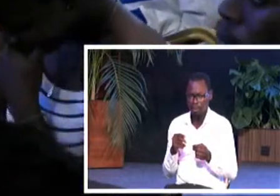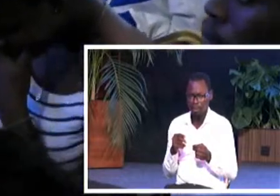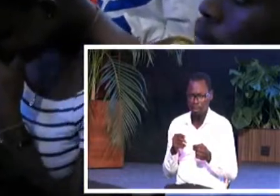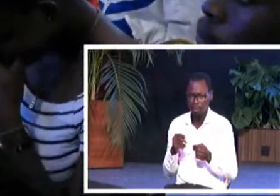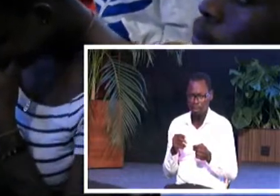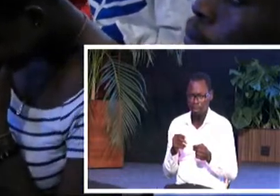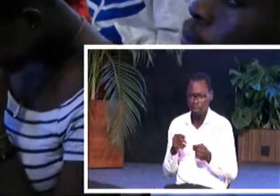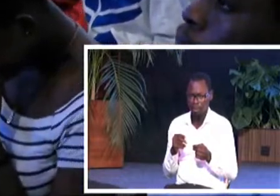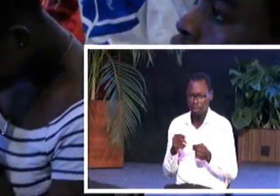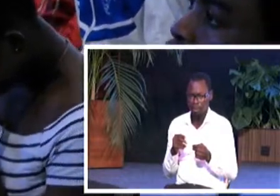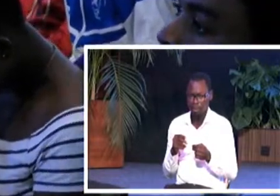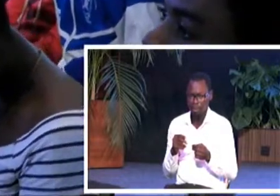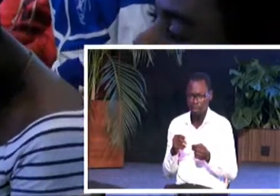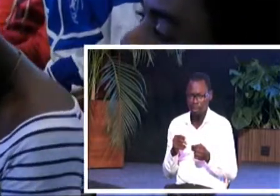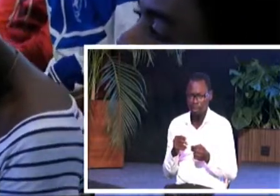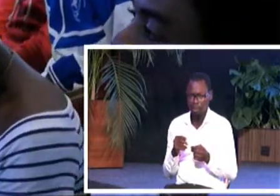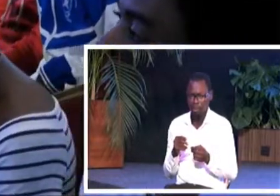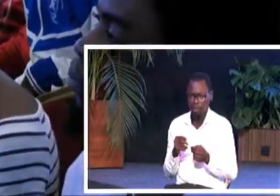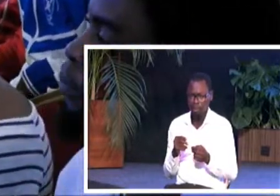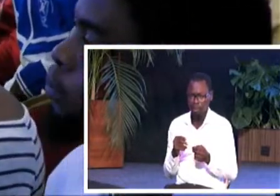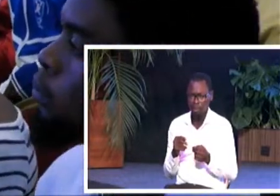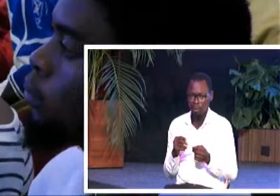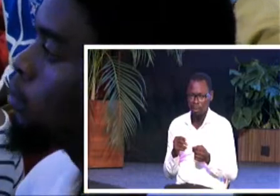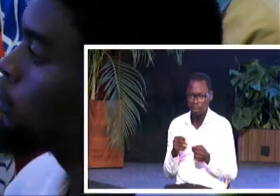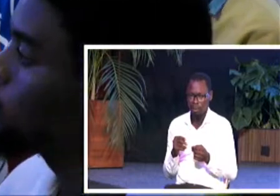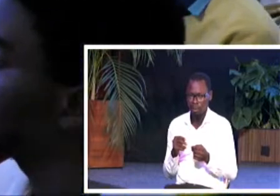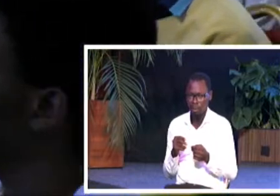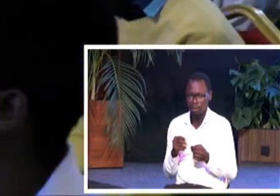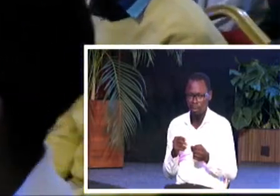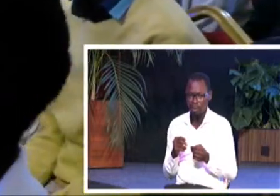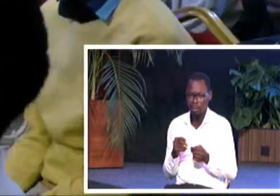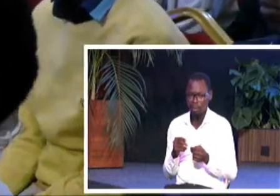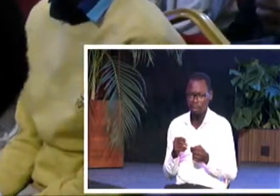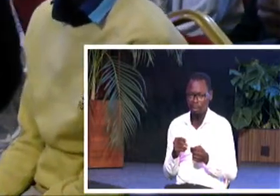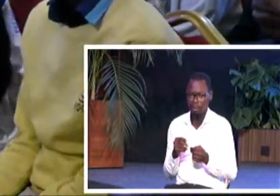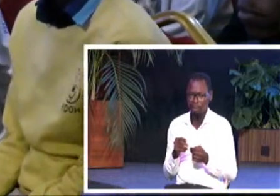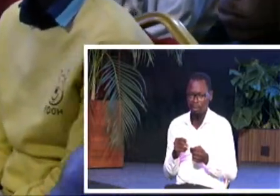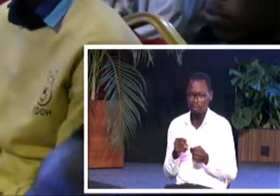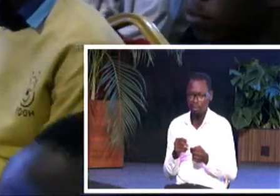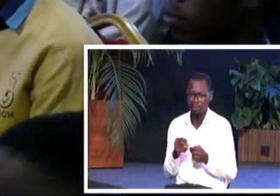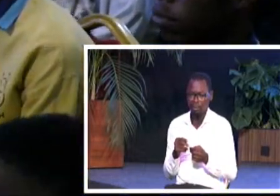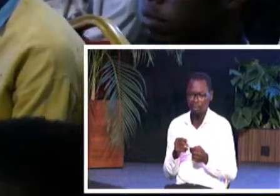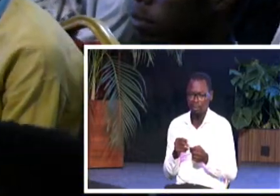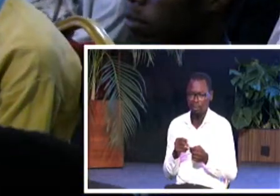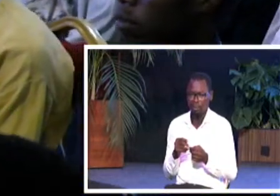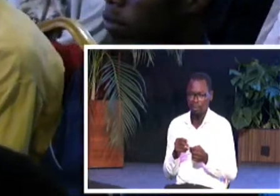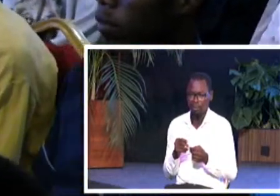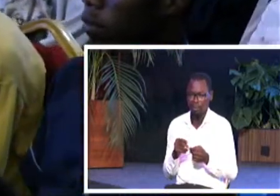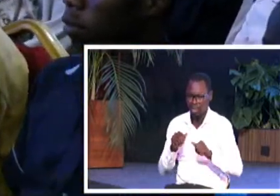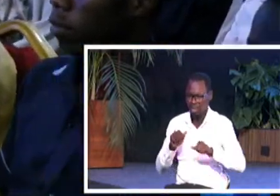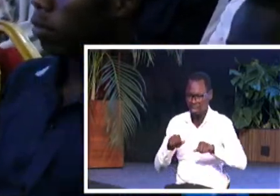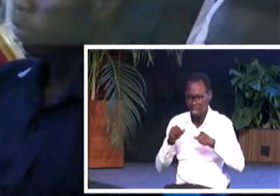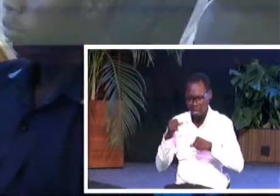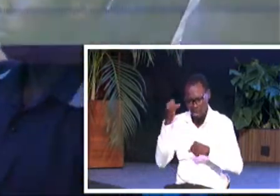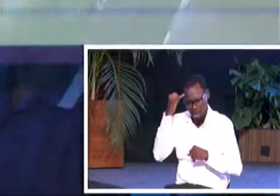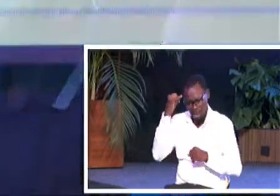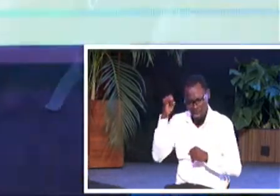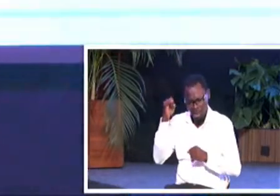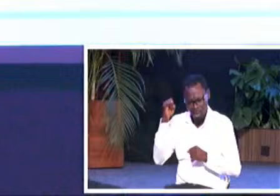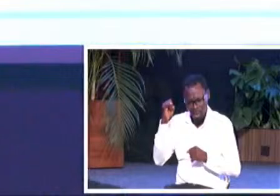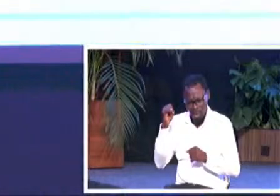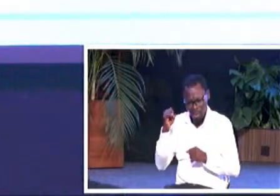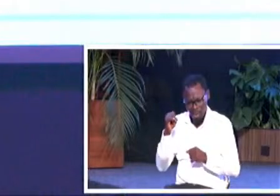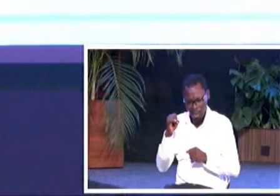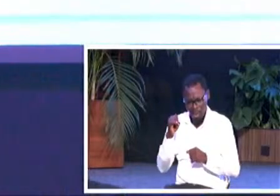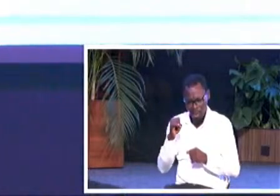Can you, that one is not part of the presentation. I'm finished with the presentation. Can you imagine you